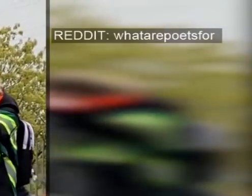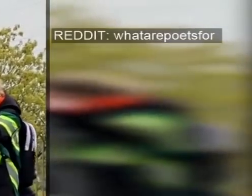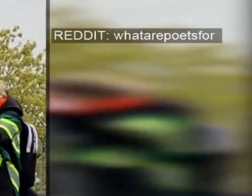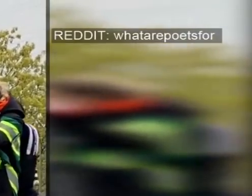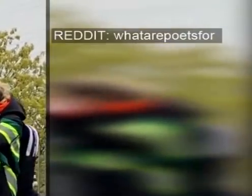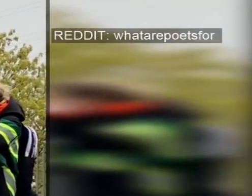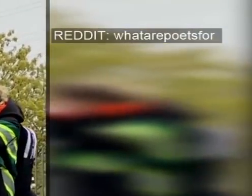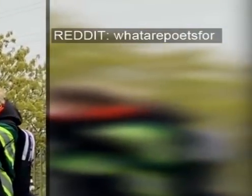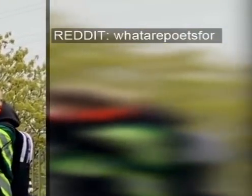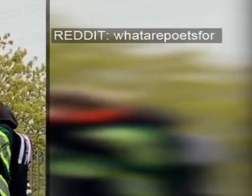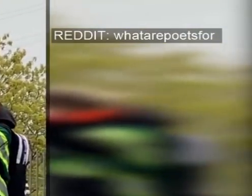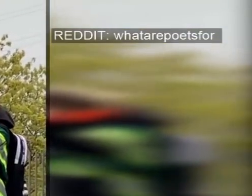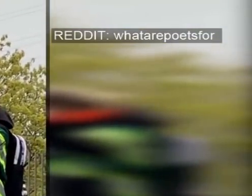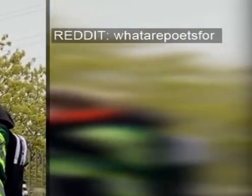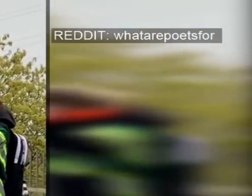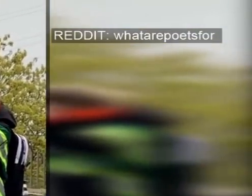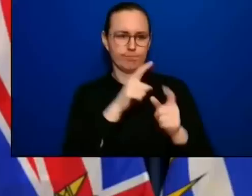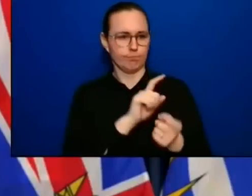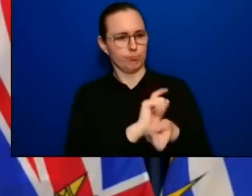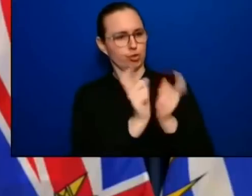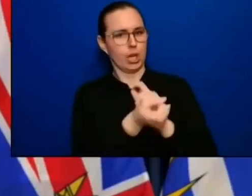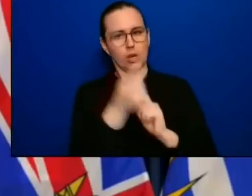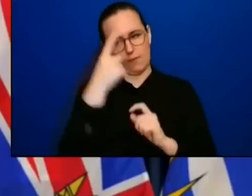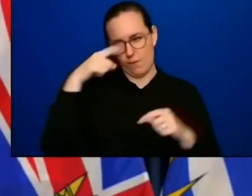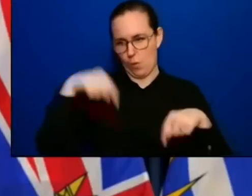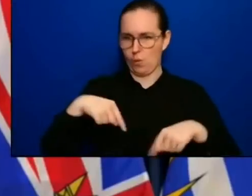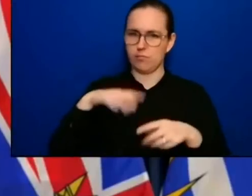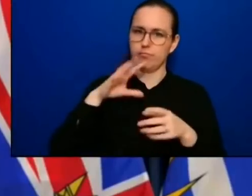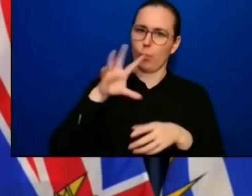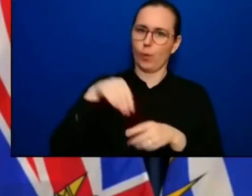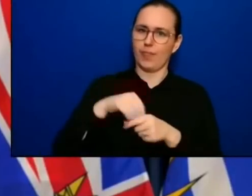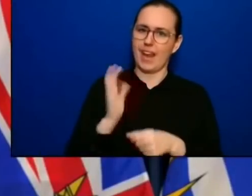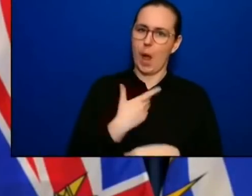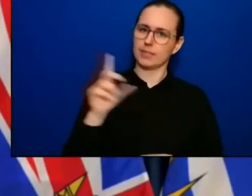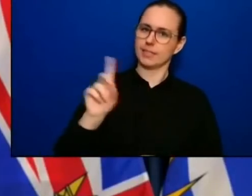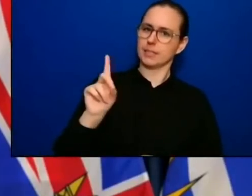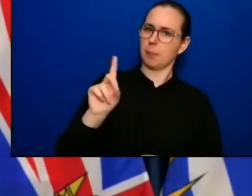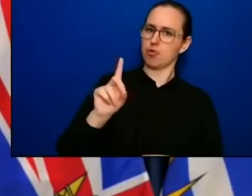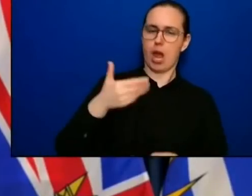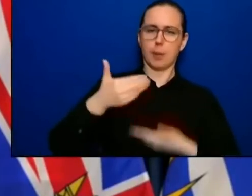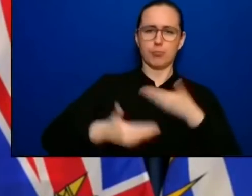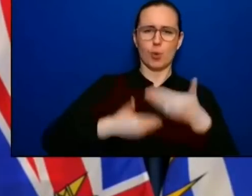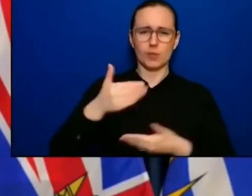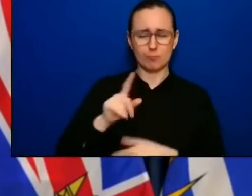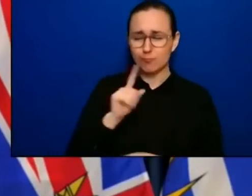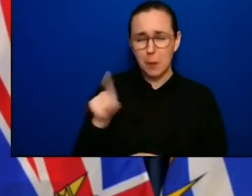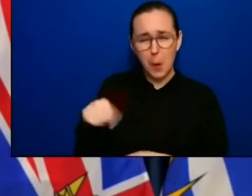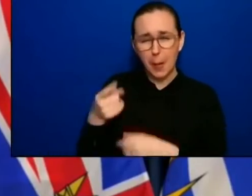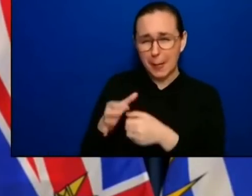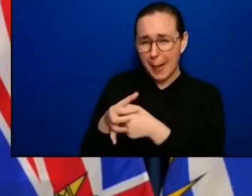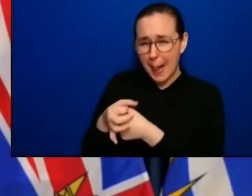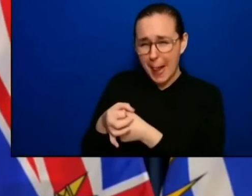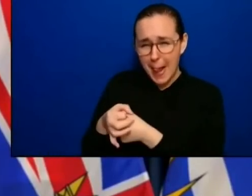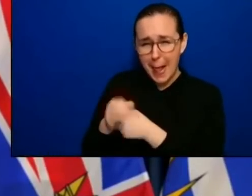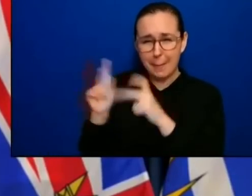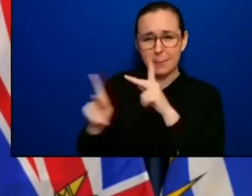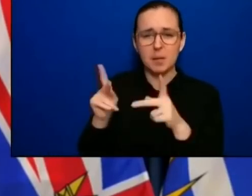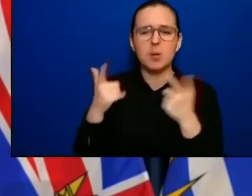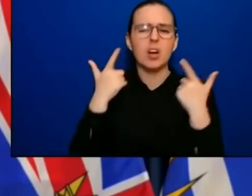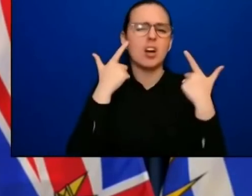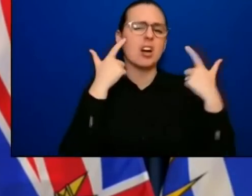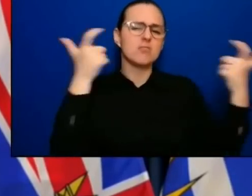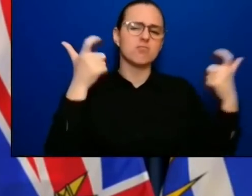profoundly disappointed that these small group of people are so self-absorbed and think so highly of their opinions and